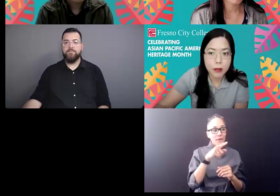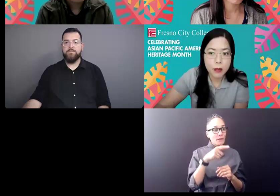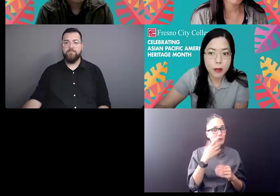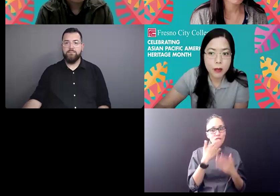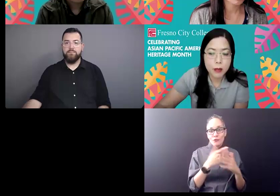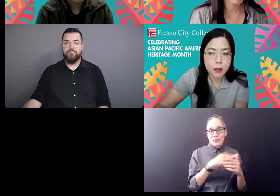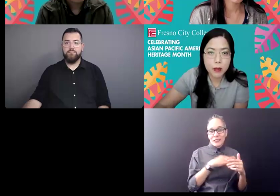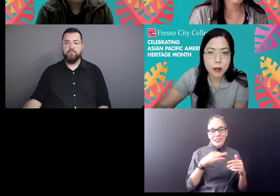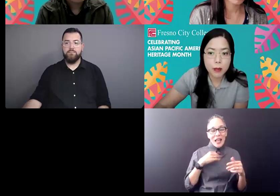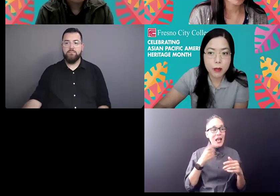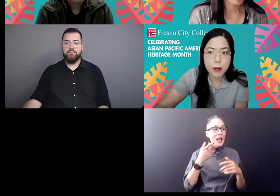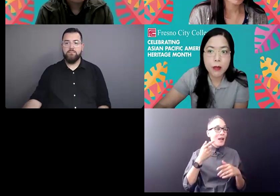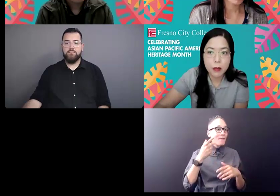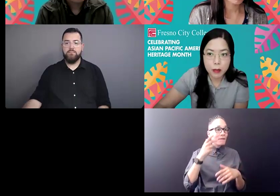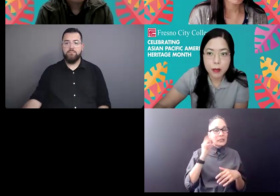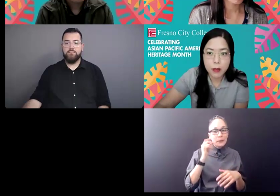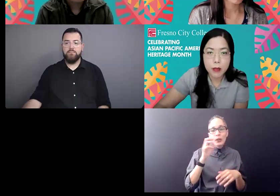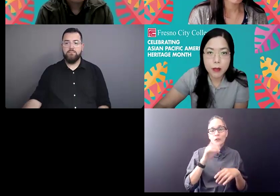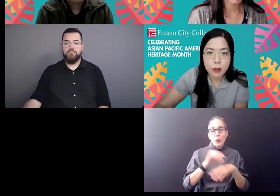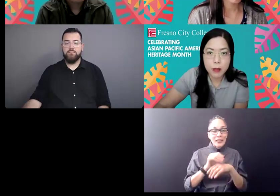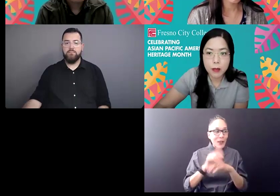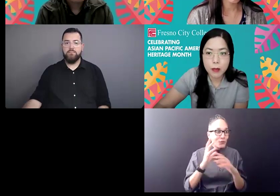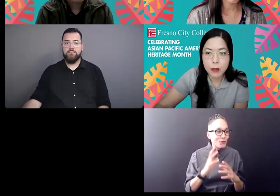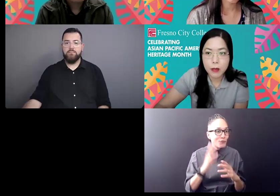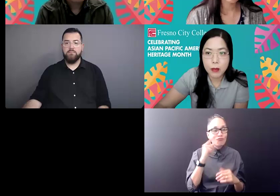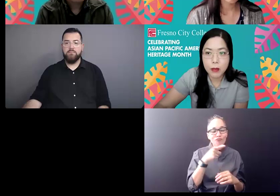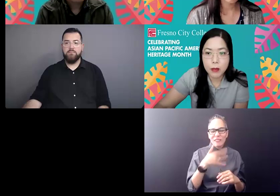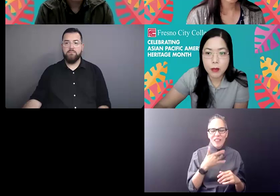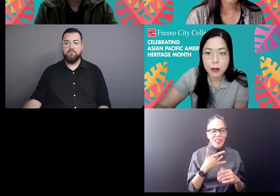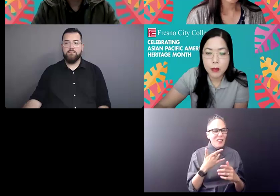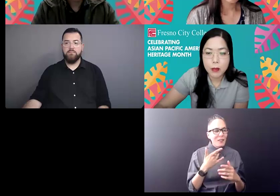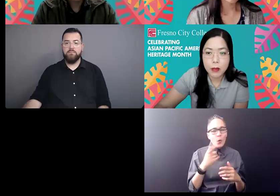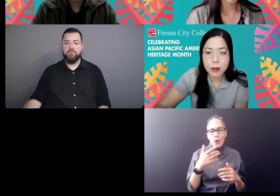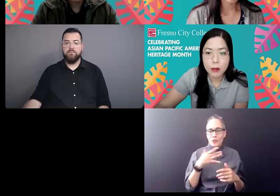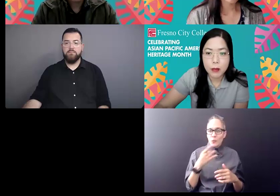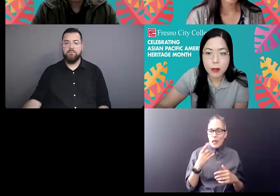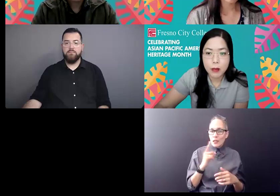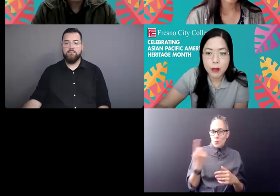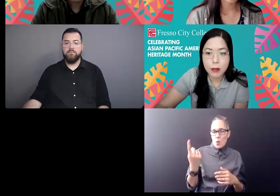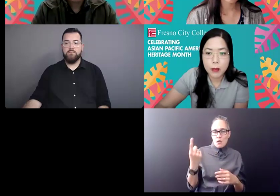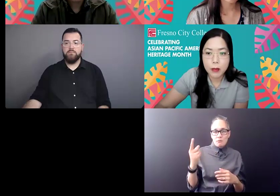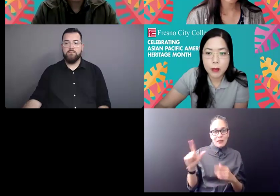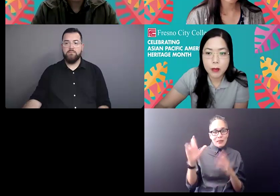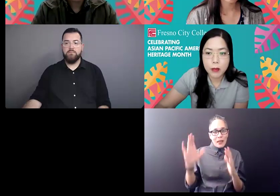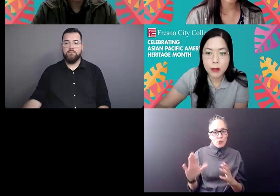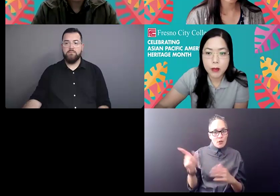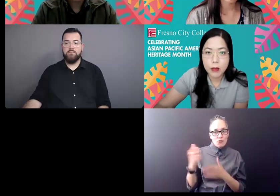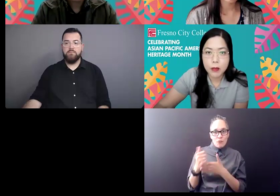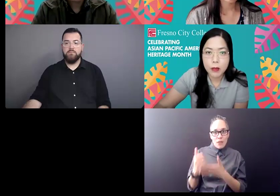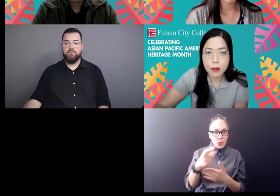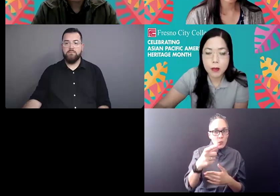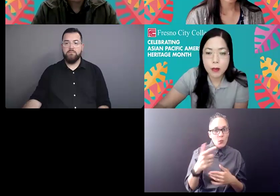interaction with, or a counselor that really felt like you helped them, or a librarian that really helped, like, or you felt that they, helped you